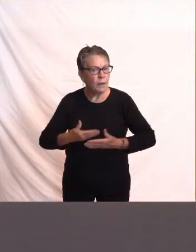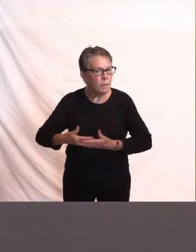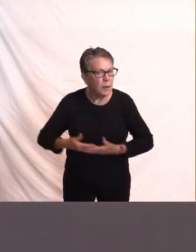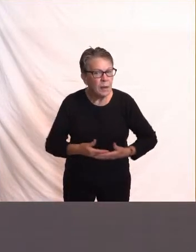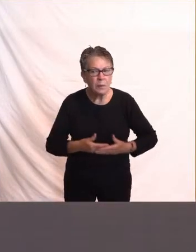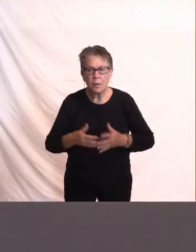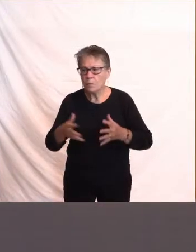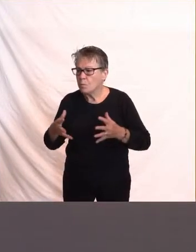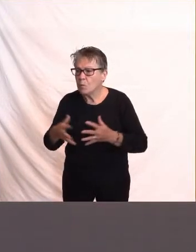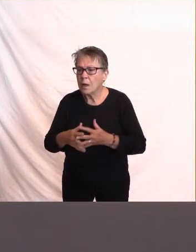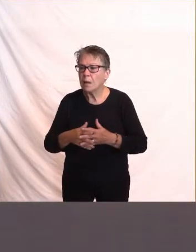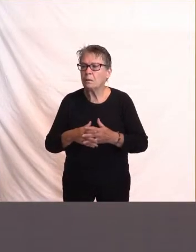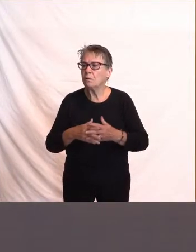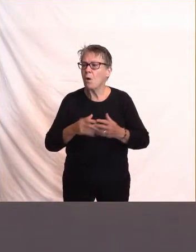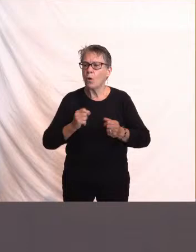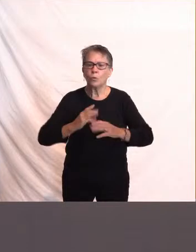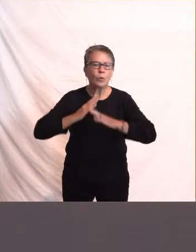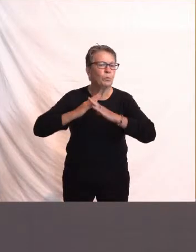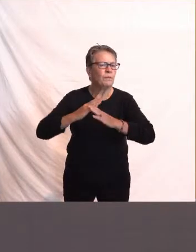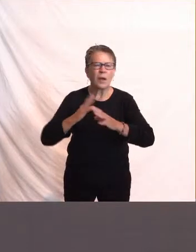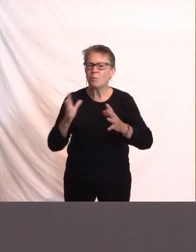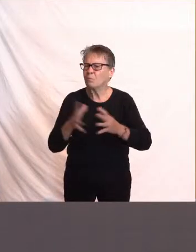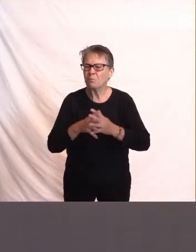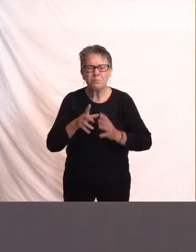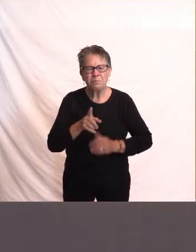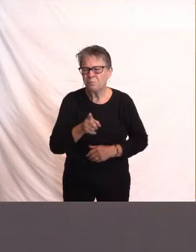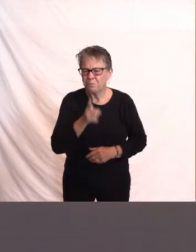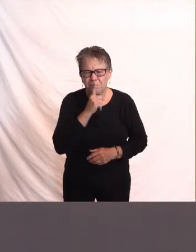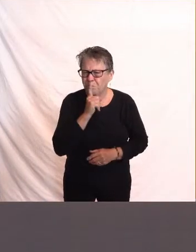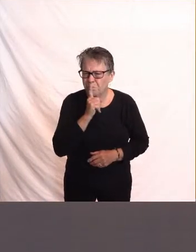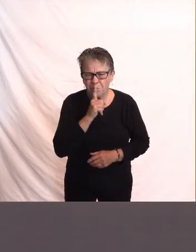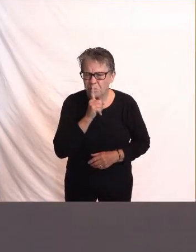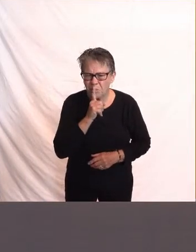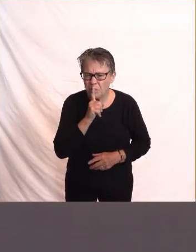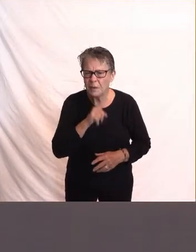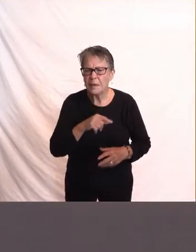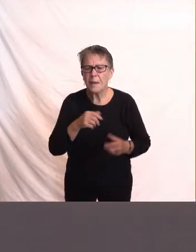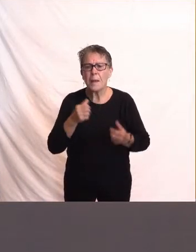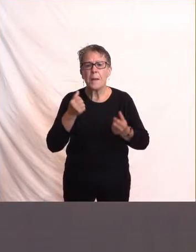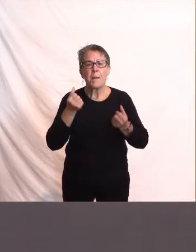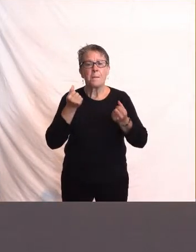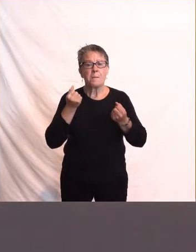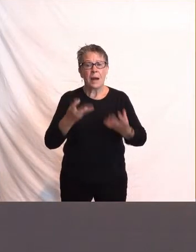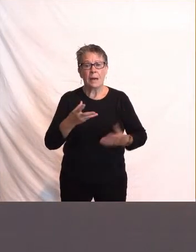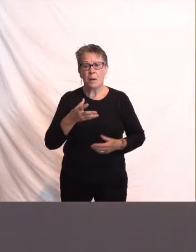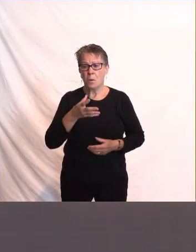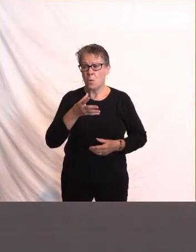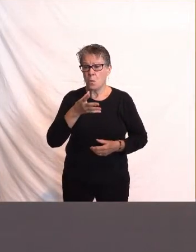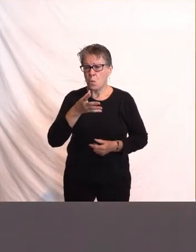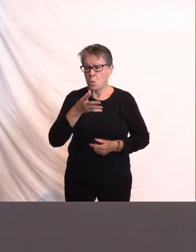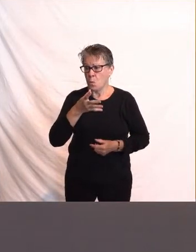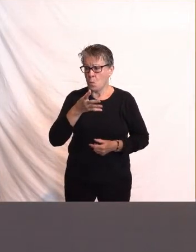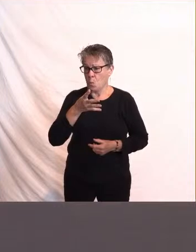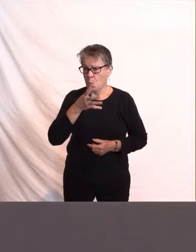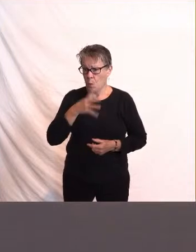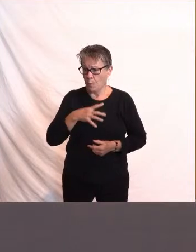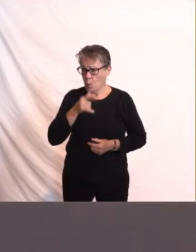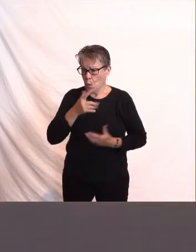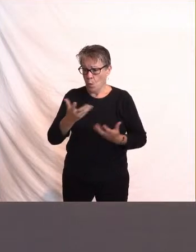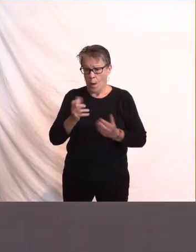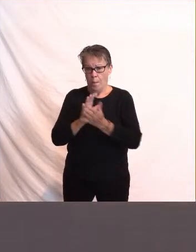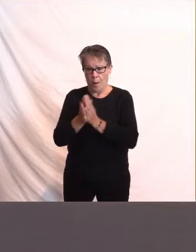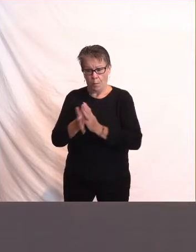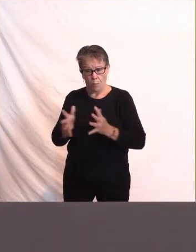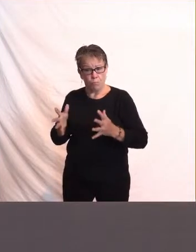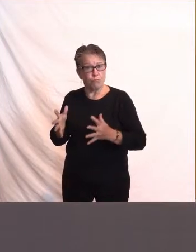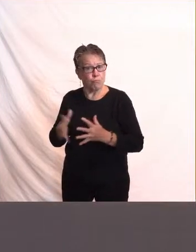stepping up and getting vaccinated. And that is based on the data, a myth. It is no basis in fact. But